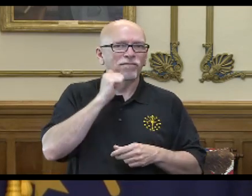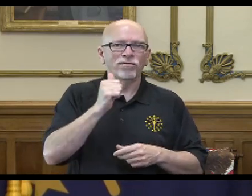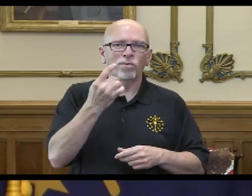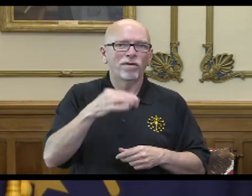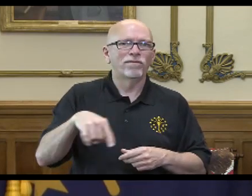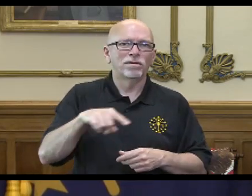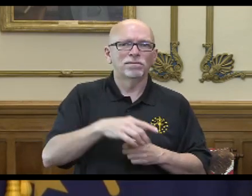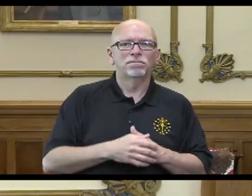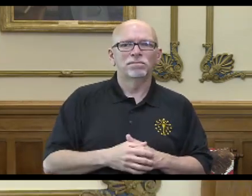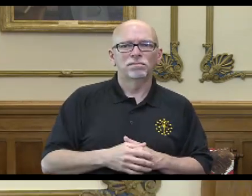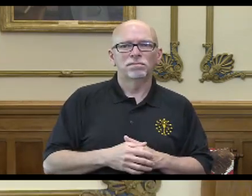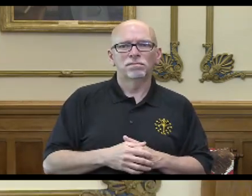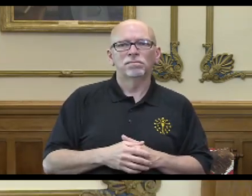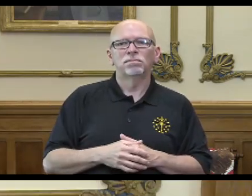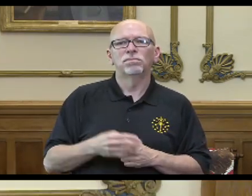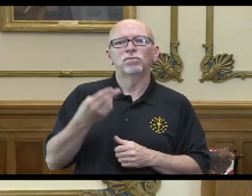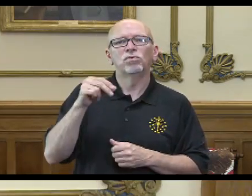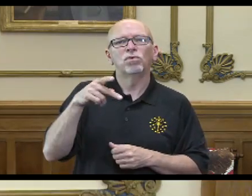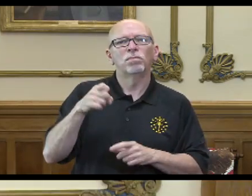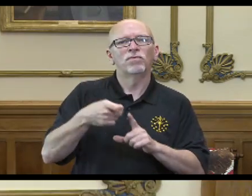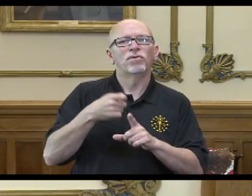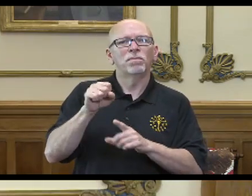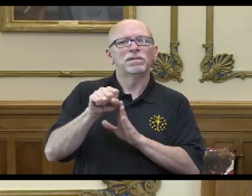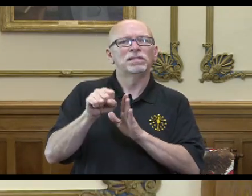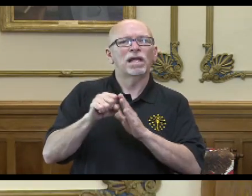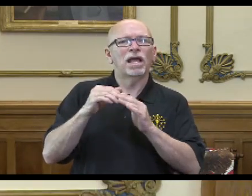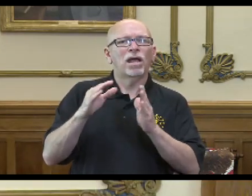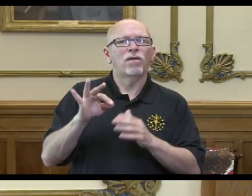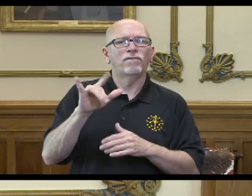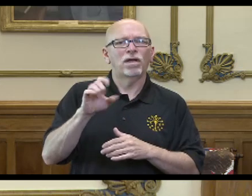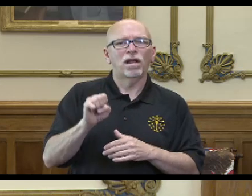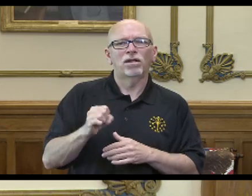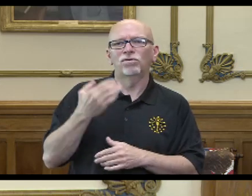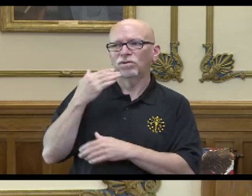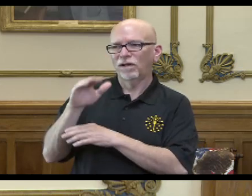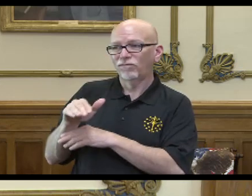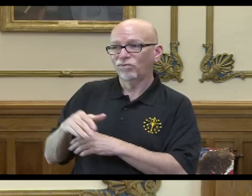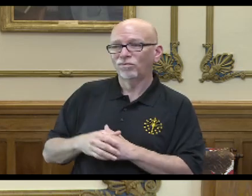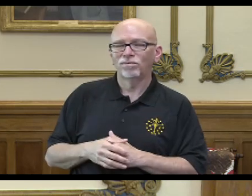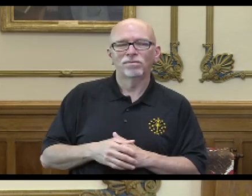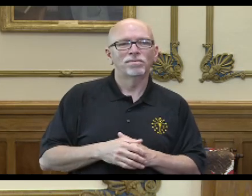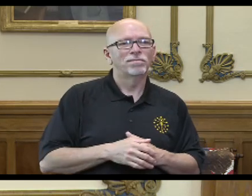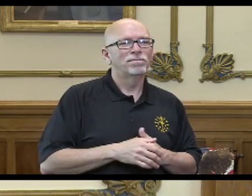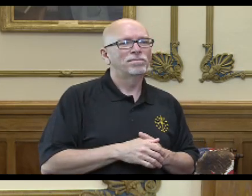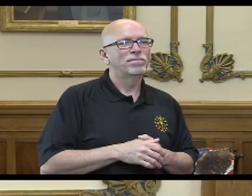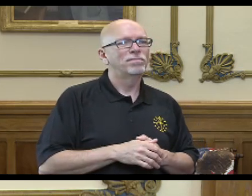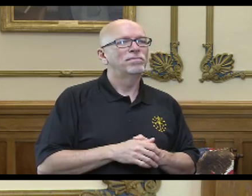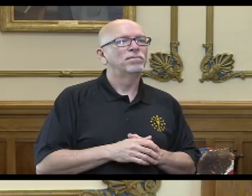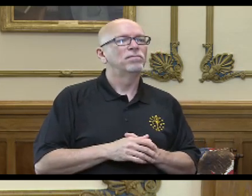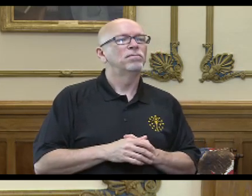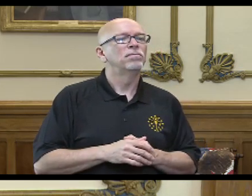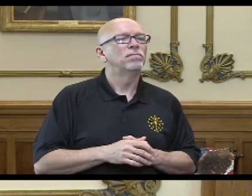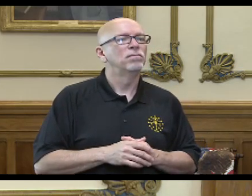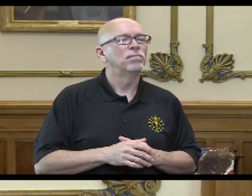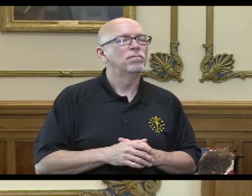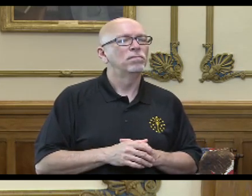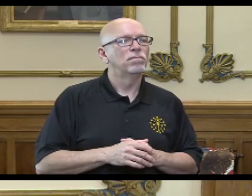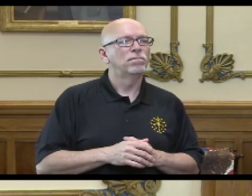of us. Hope with the State House file. Good afternoon.